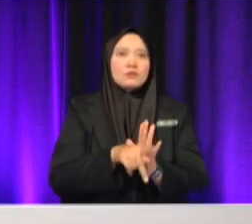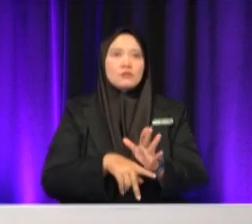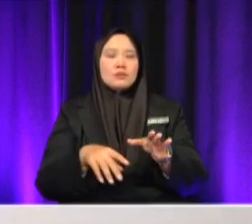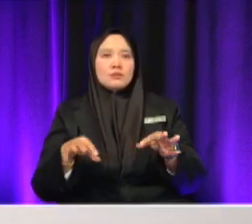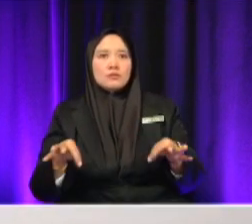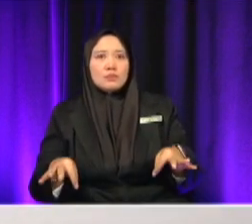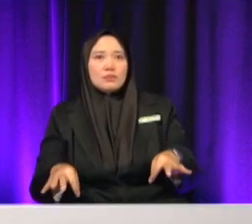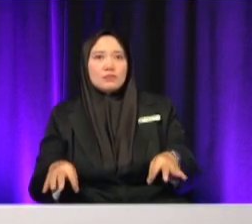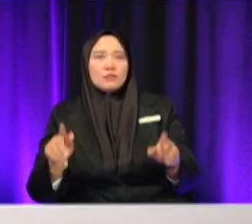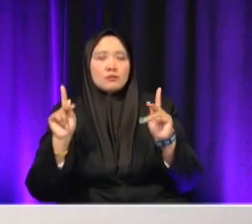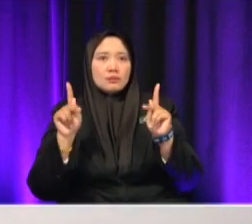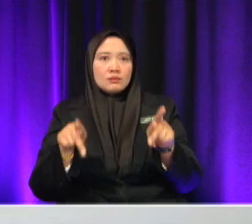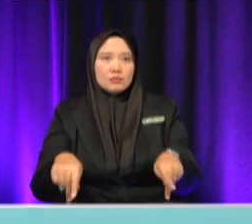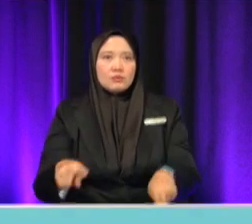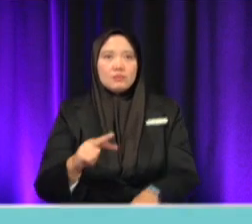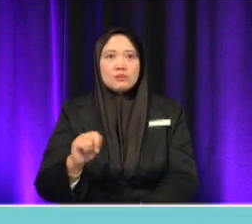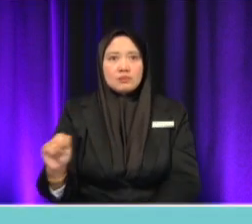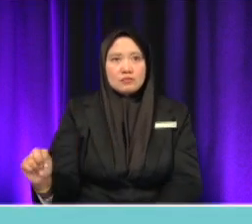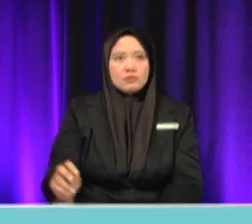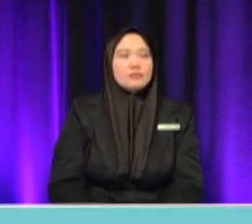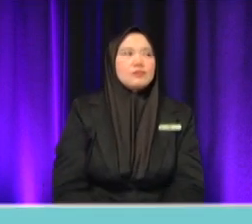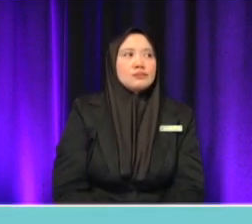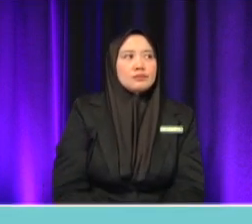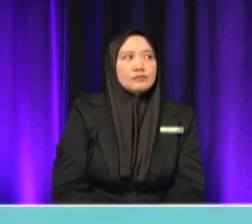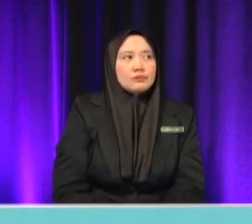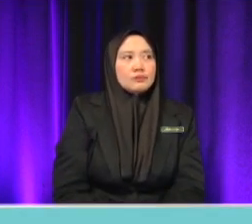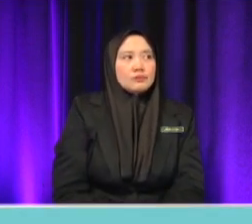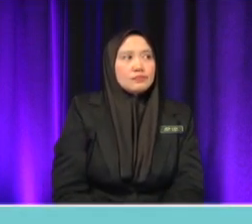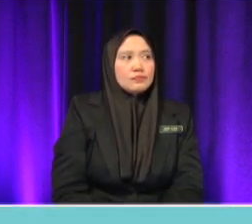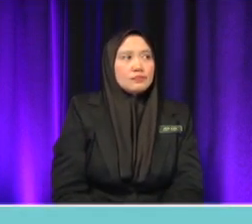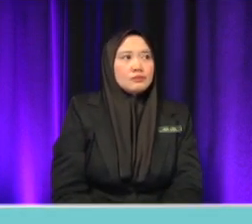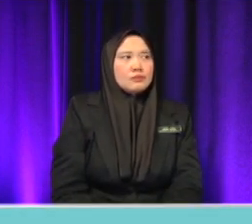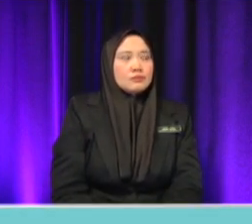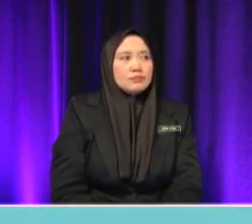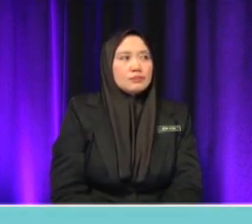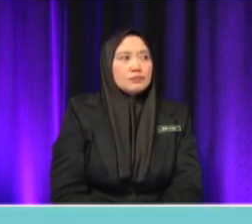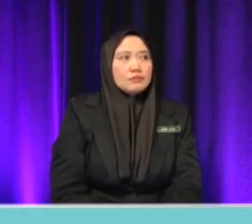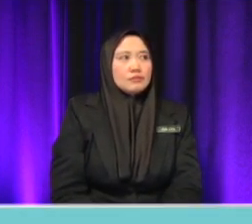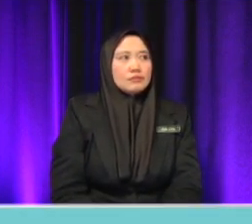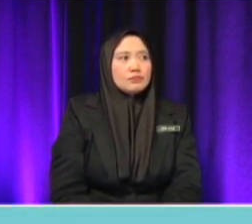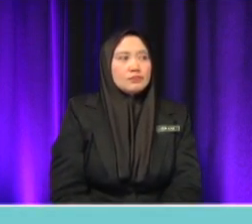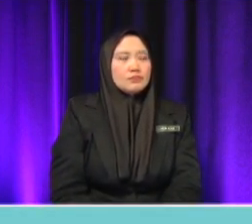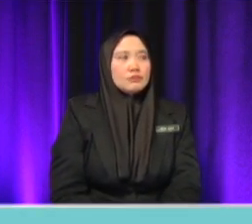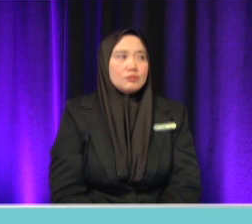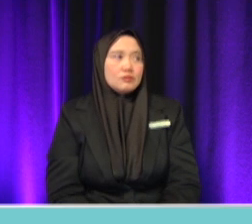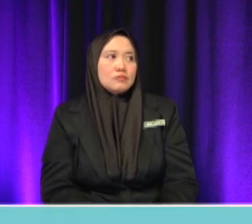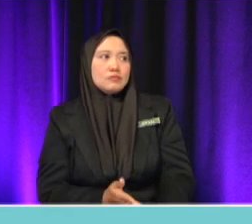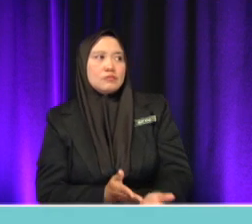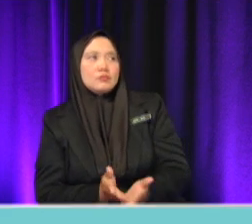need. Okay, we have one final one. Okay, that's the answer. All right. All right. Okay, so anyone would like to do